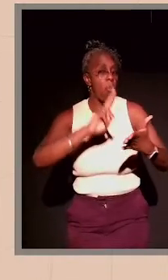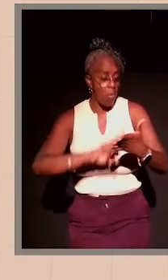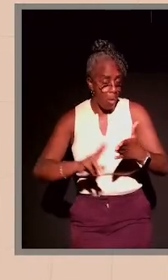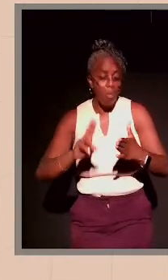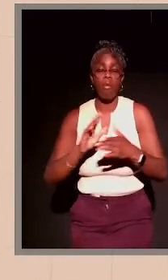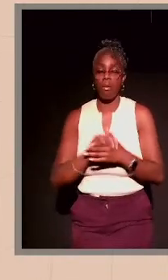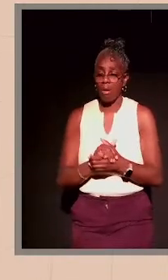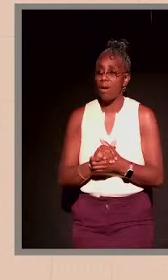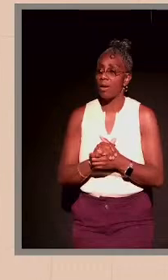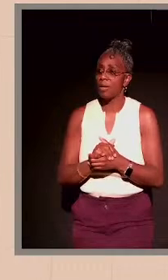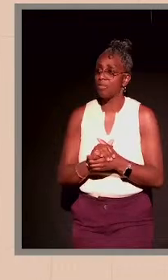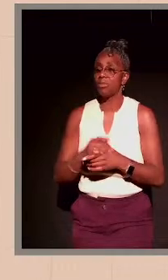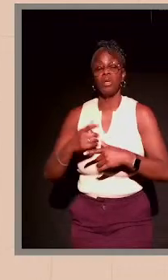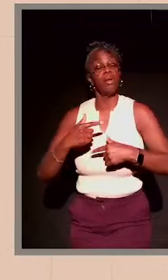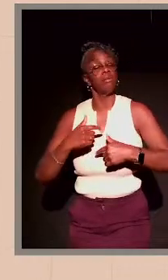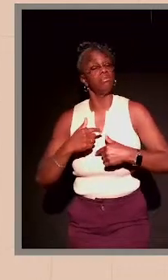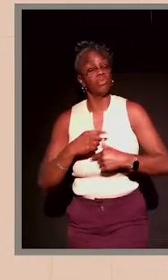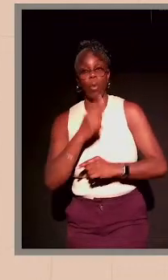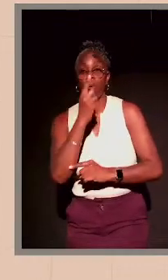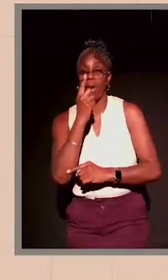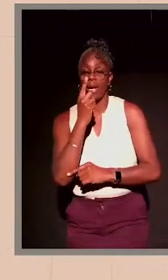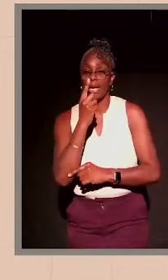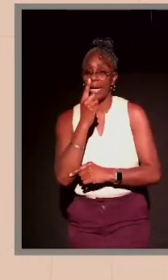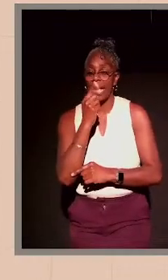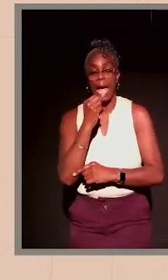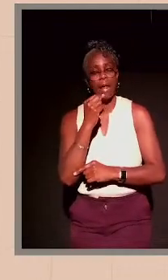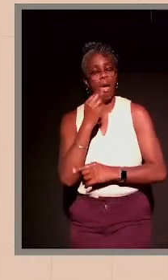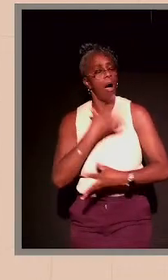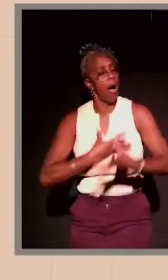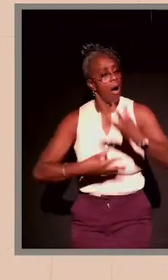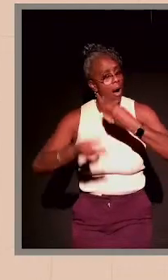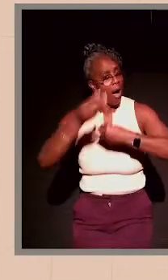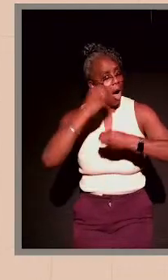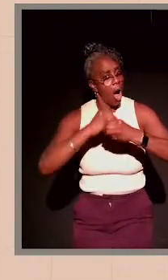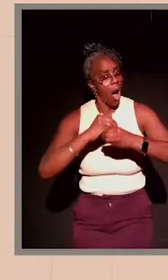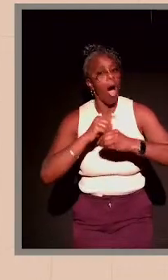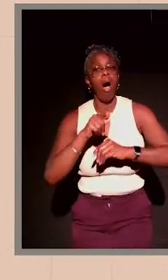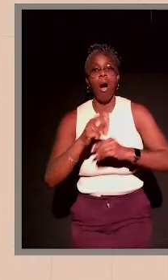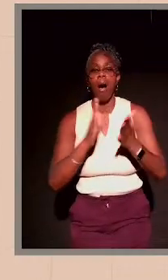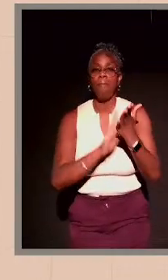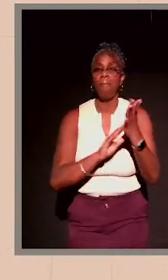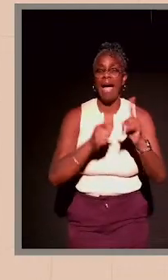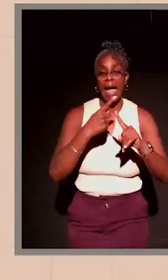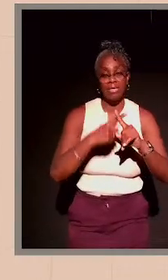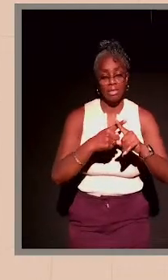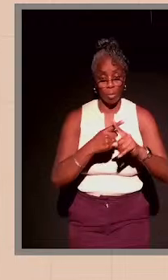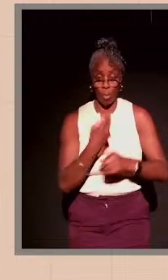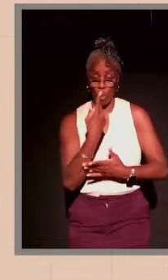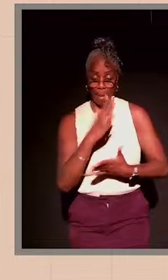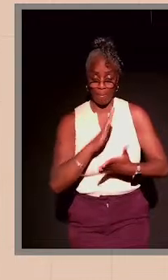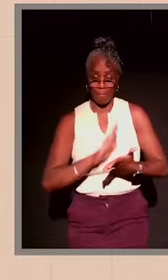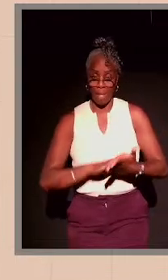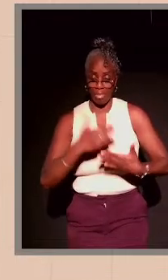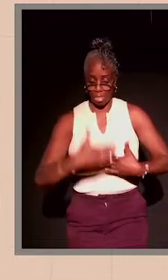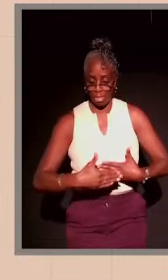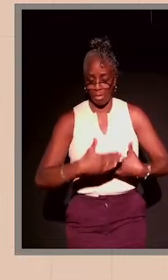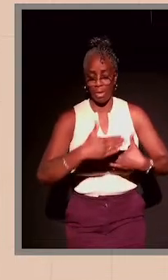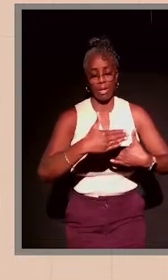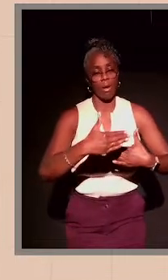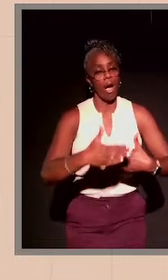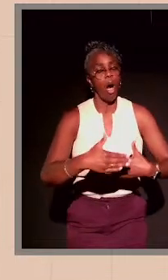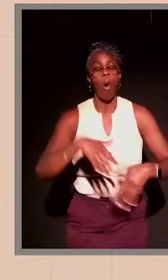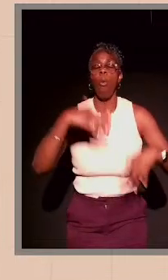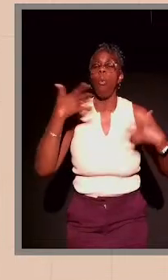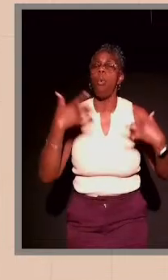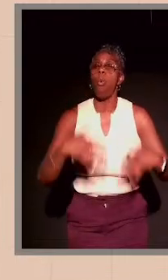So I was able to learn MAX in about a month, which is remarkable